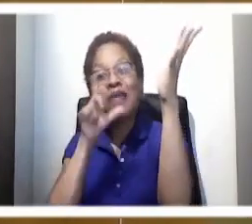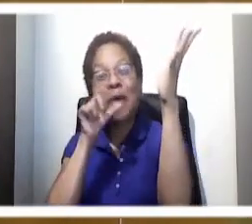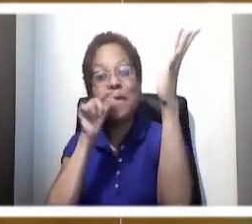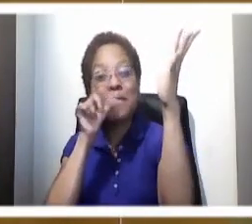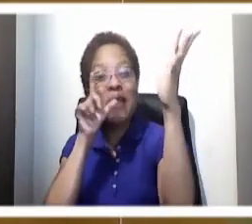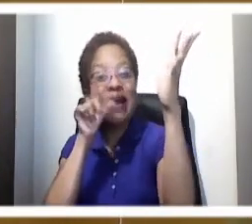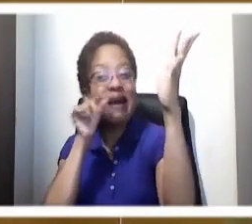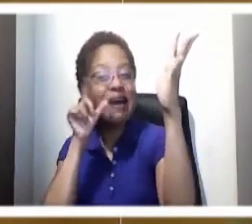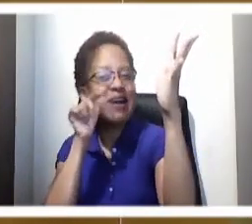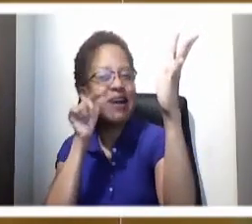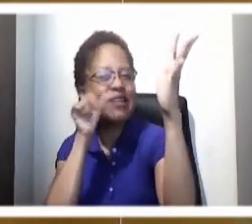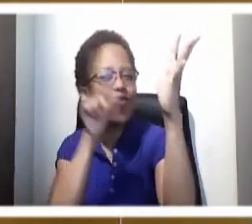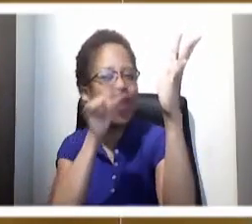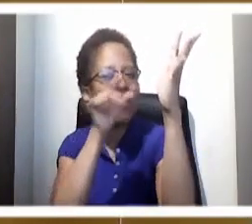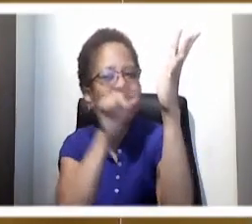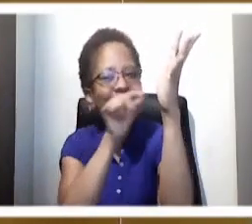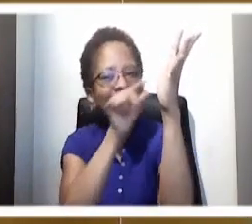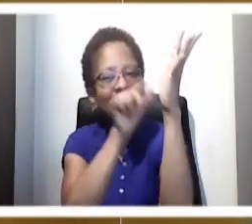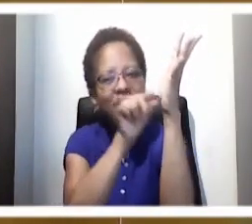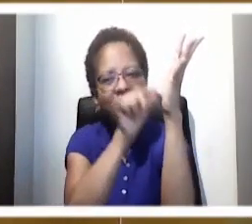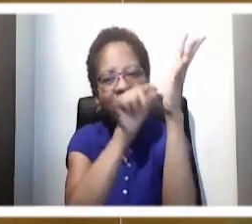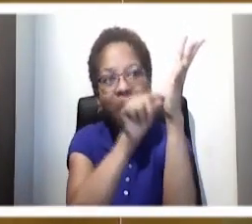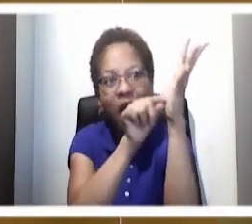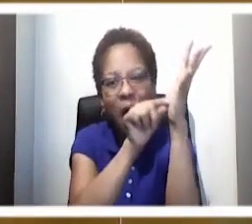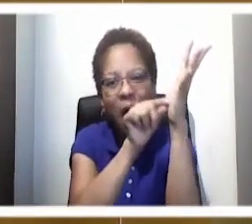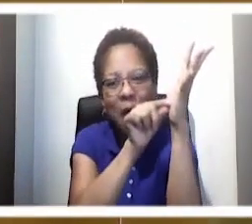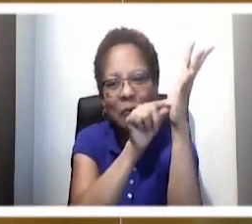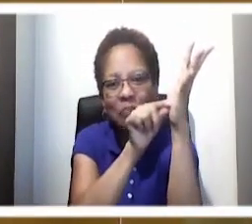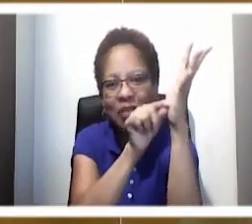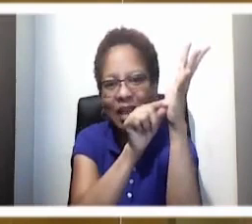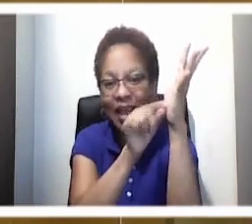nations will come and shelter under it."